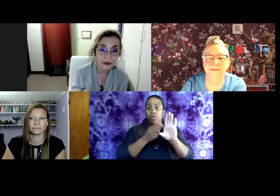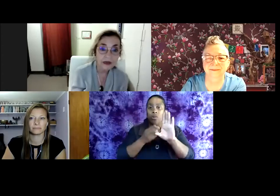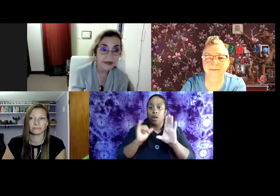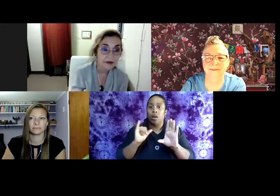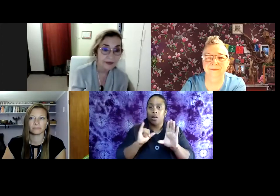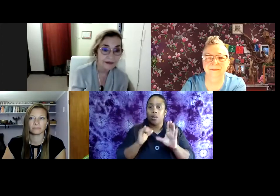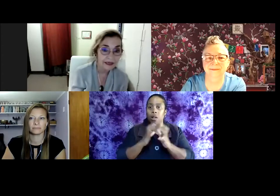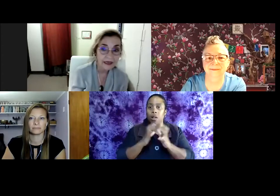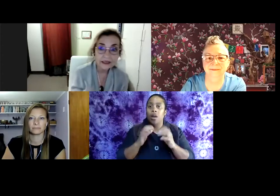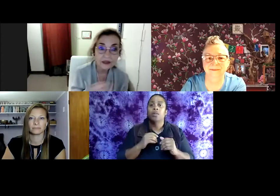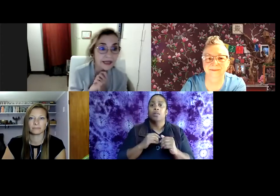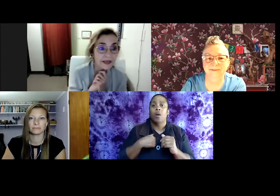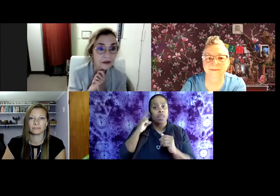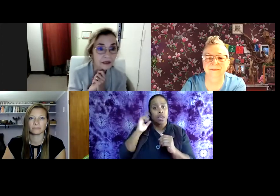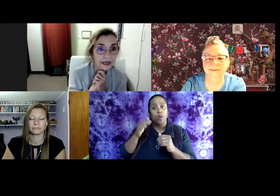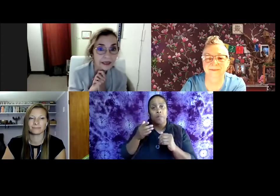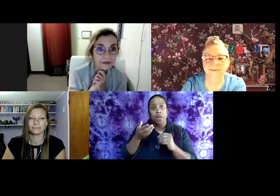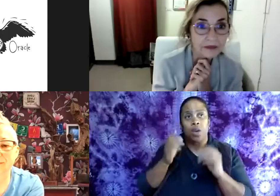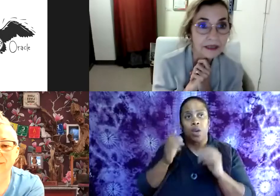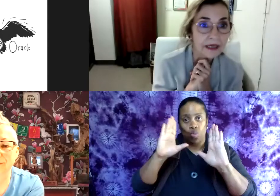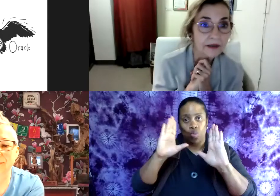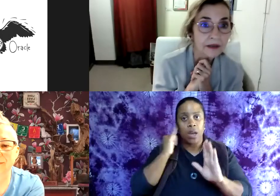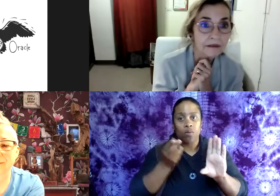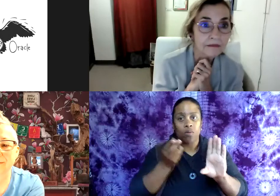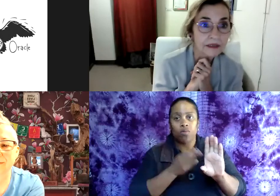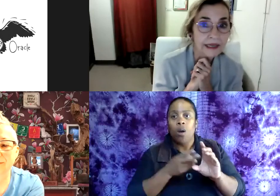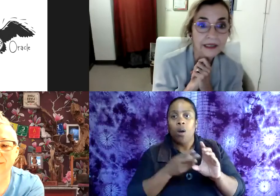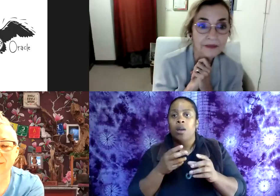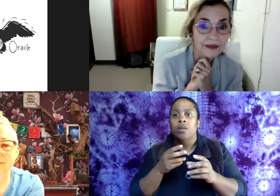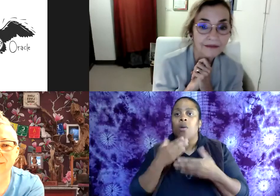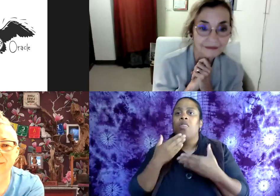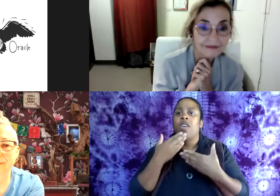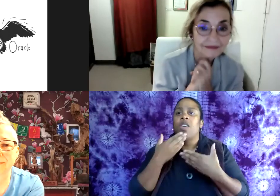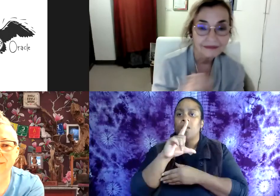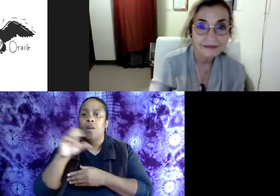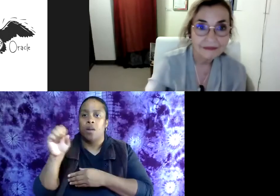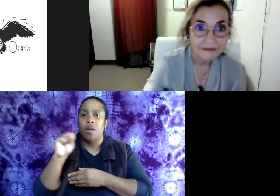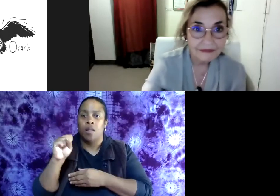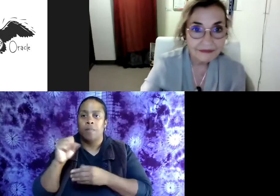so I think it would be great. So thank you, Lorelei. It's been an honor. I'm delighted to be here.